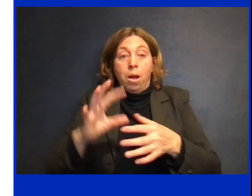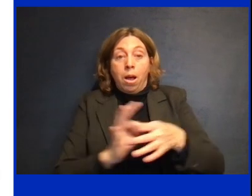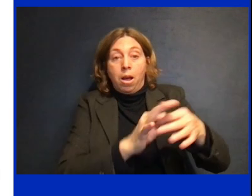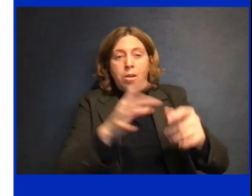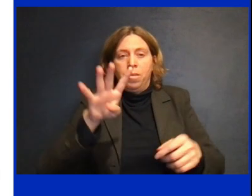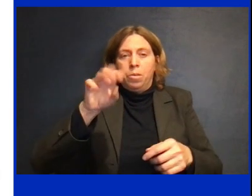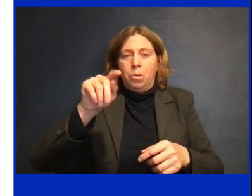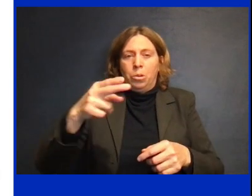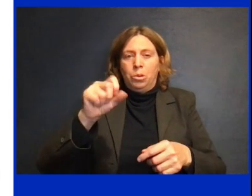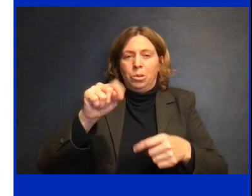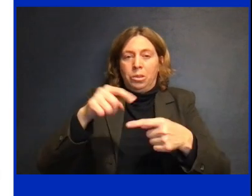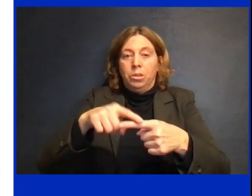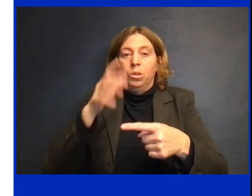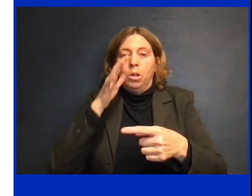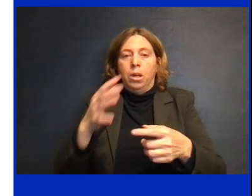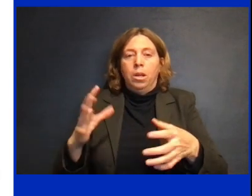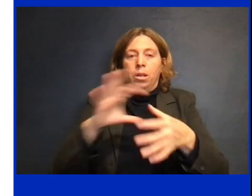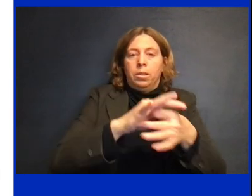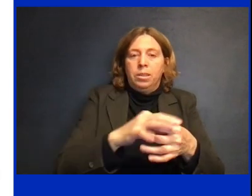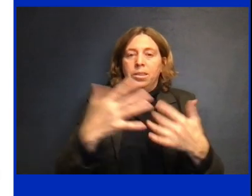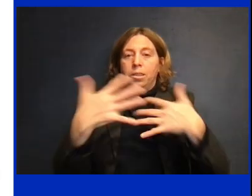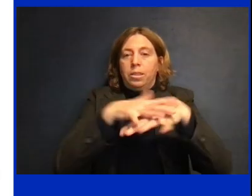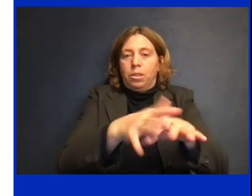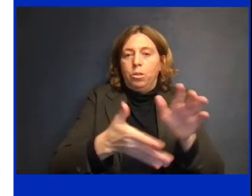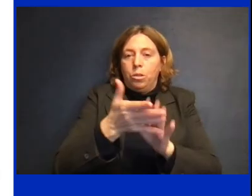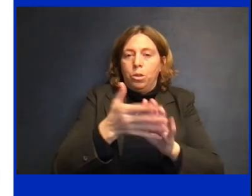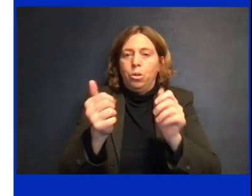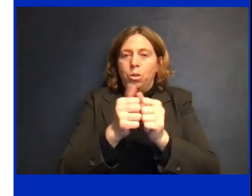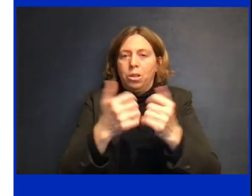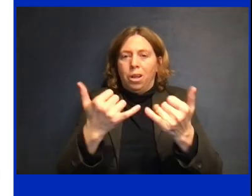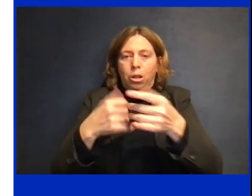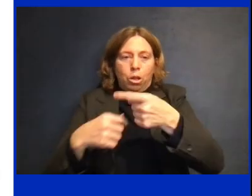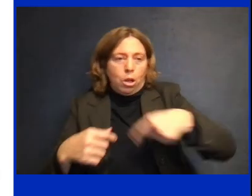create an integrated operation and circulation pattern.